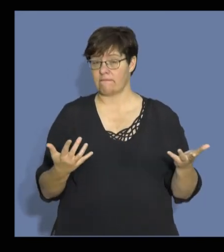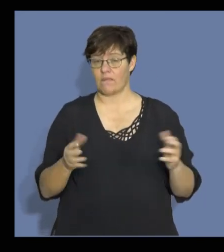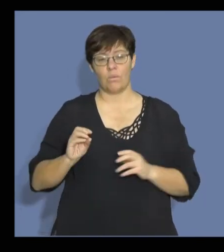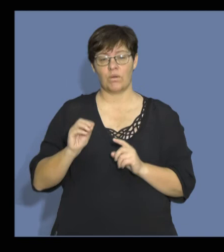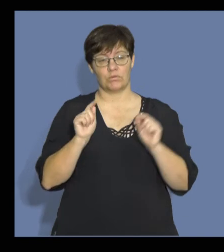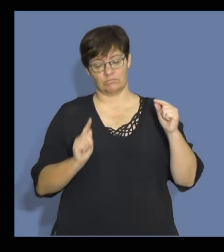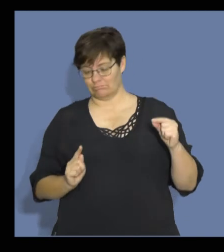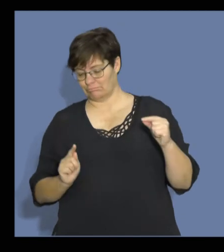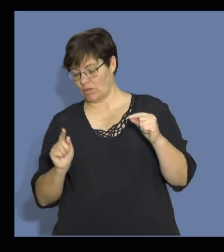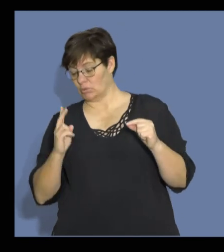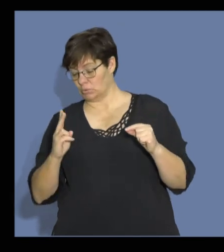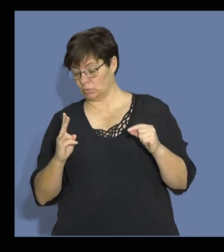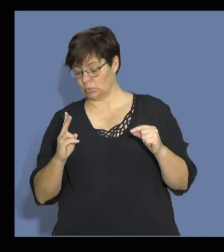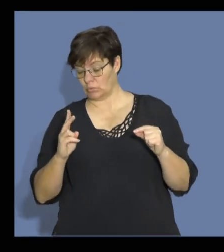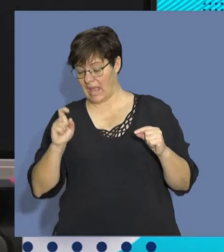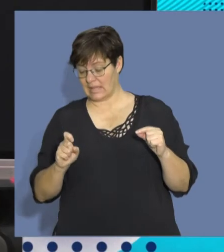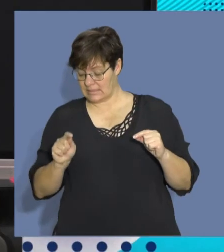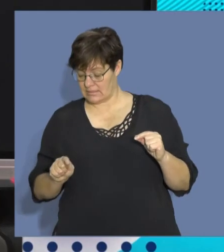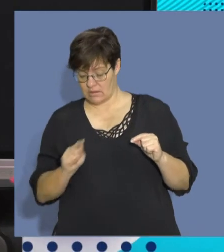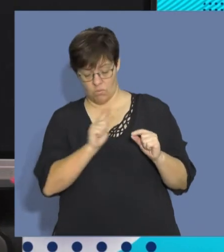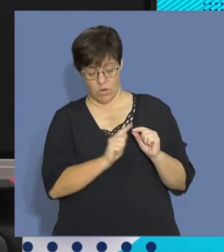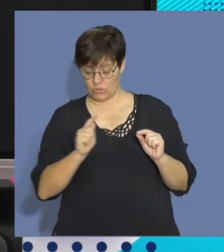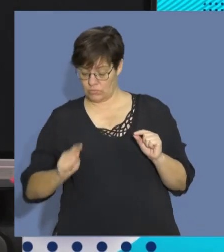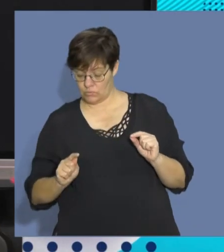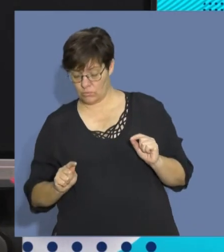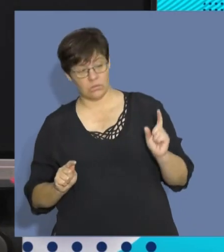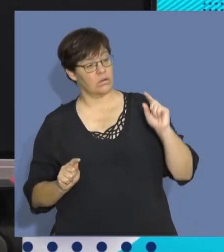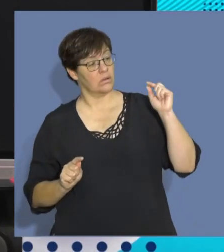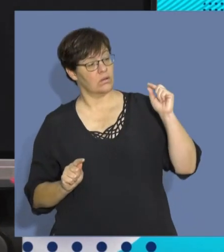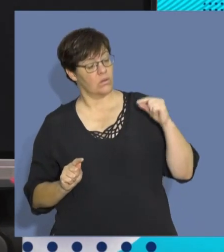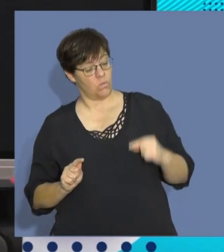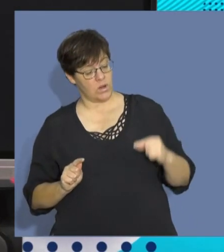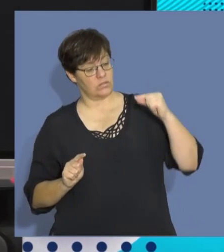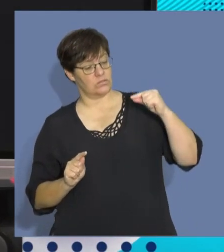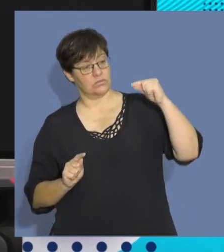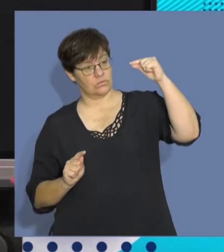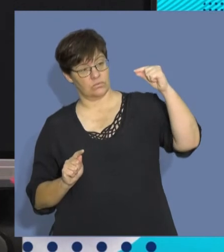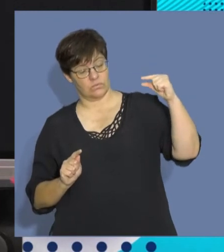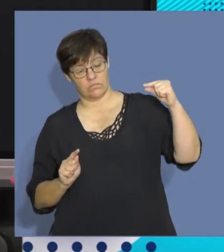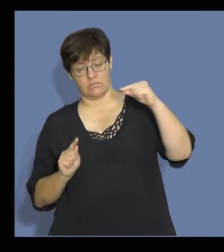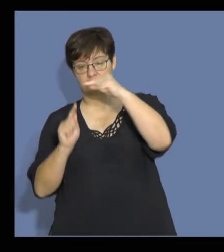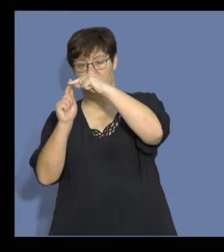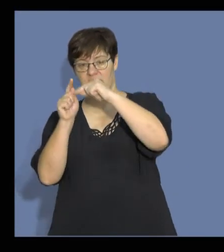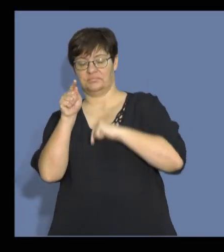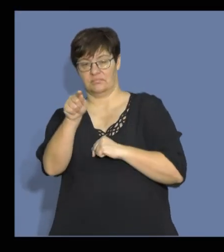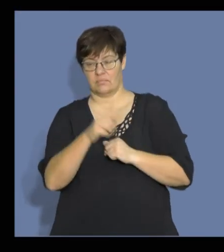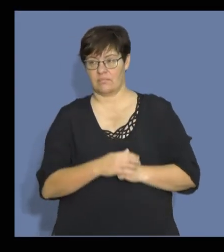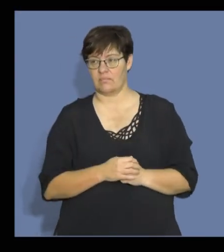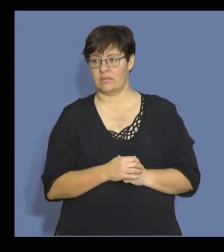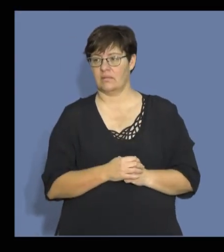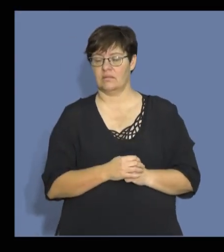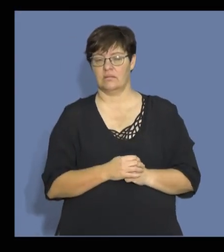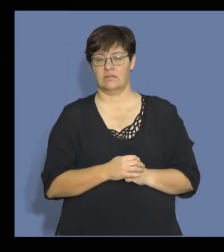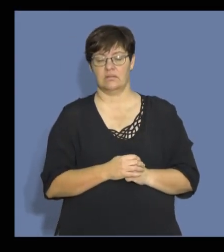Great. So I know what? What did this actually give me? This gave me the coordinates of that point